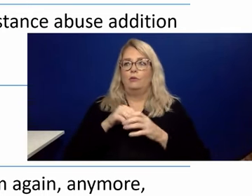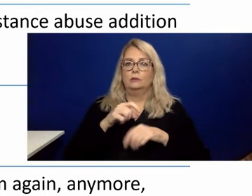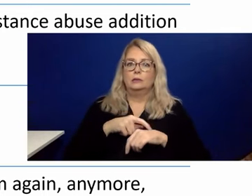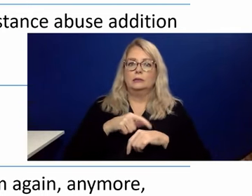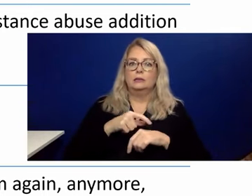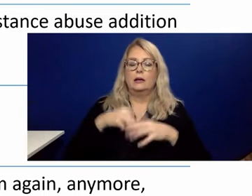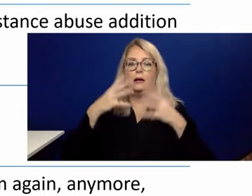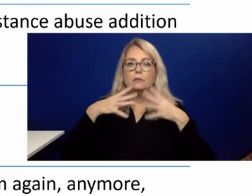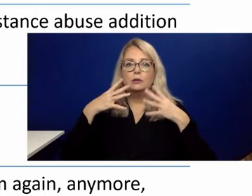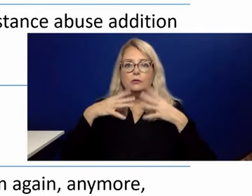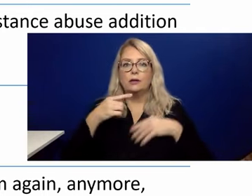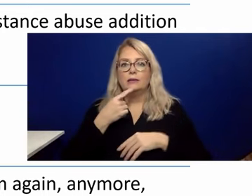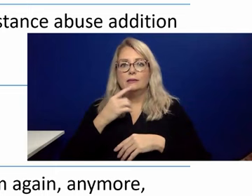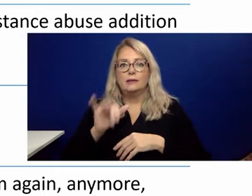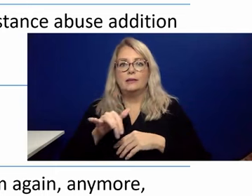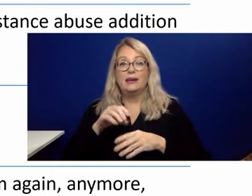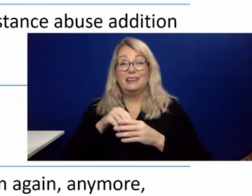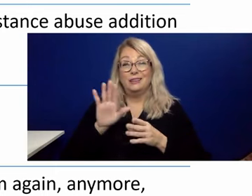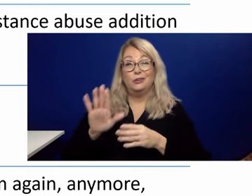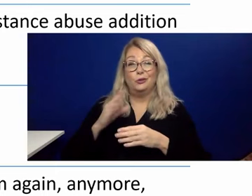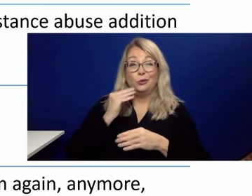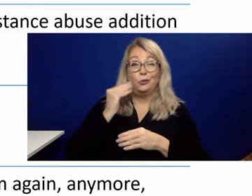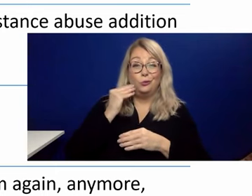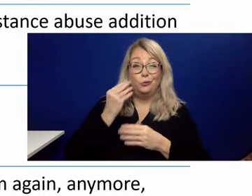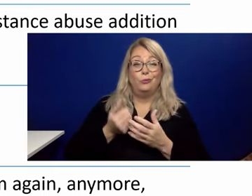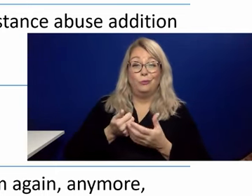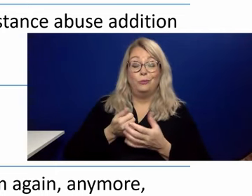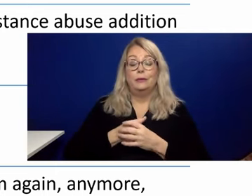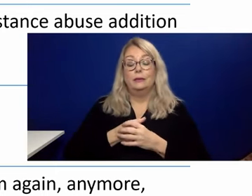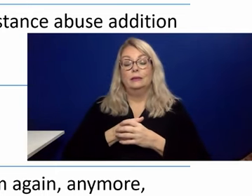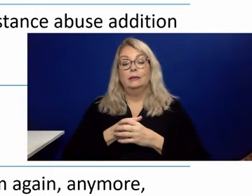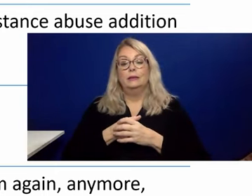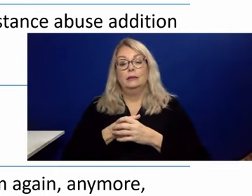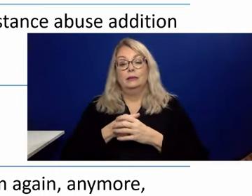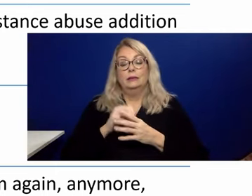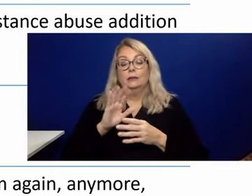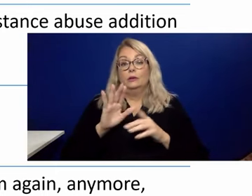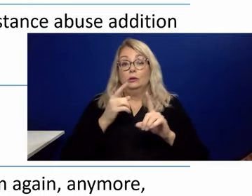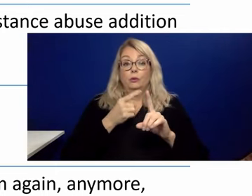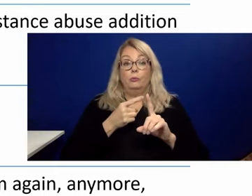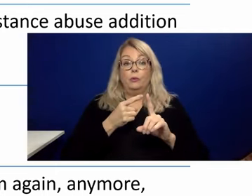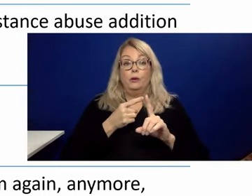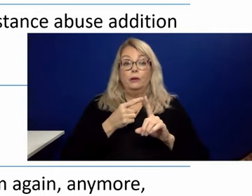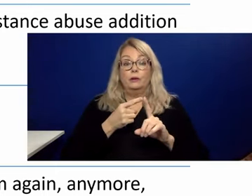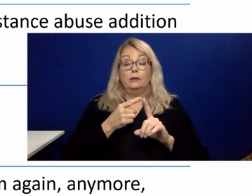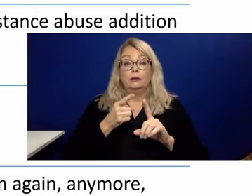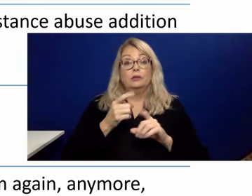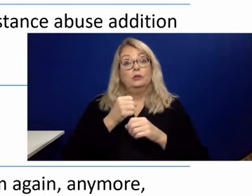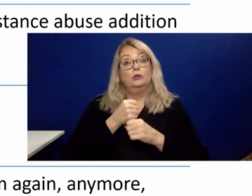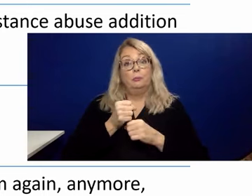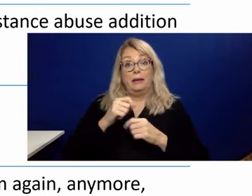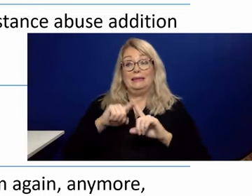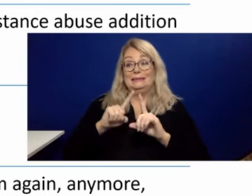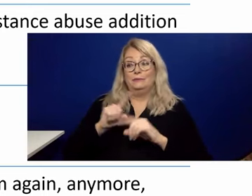cried and said that to you in her home, that she could do that. And to your point, right? You made a difference for her,